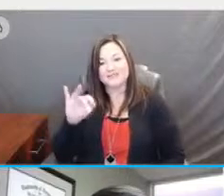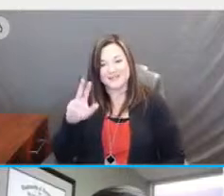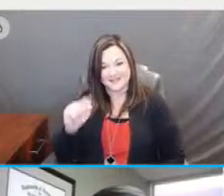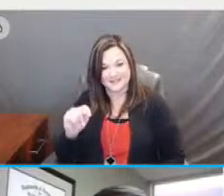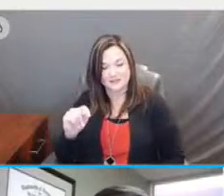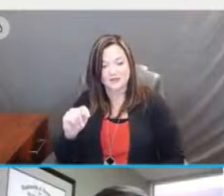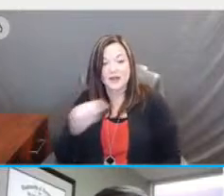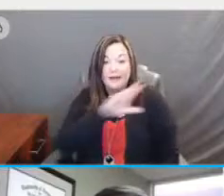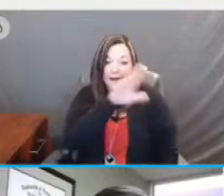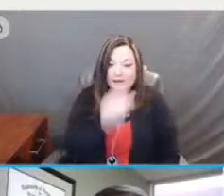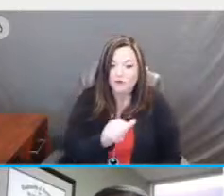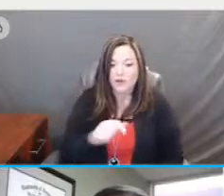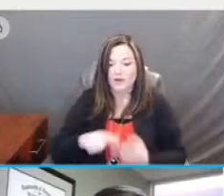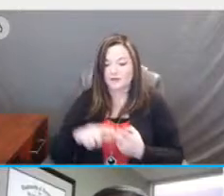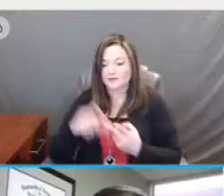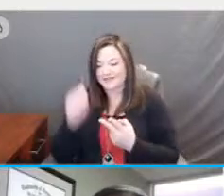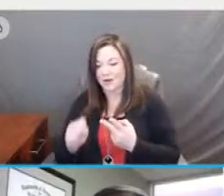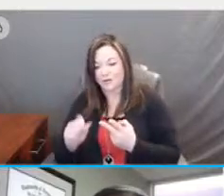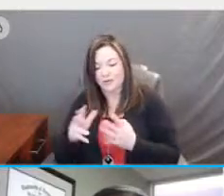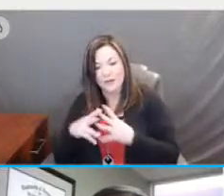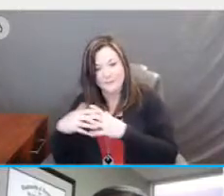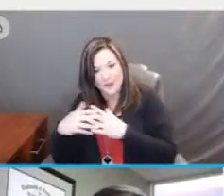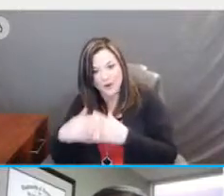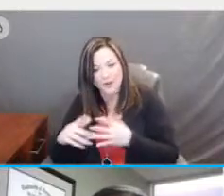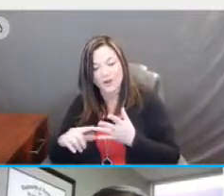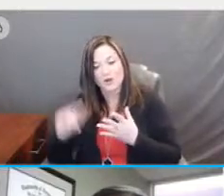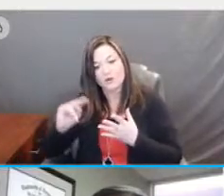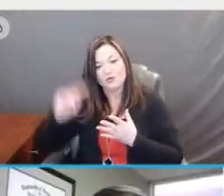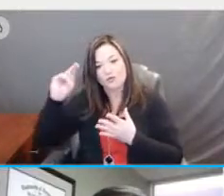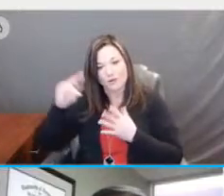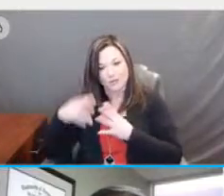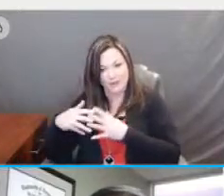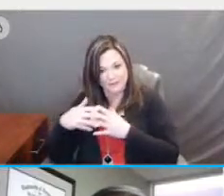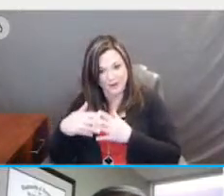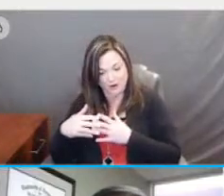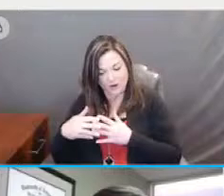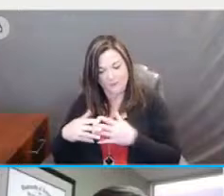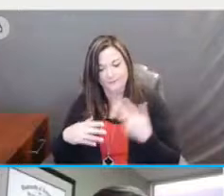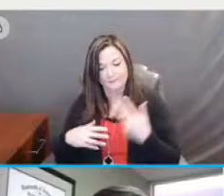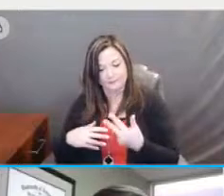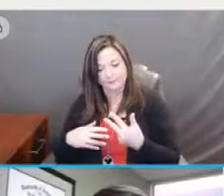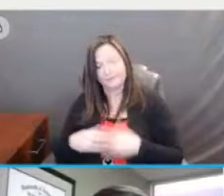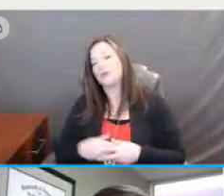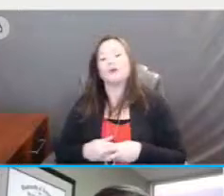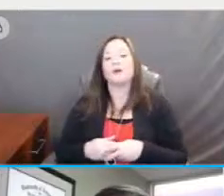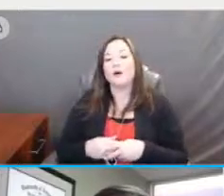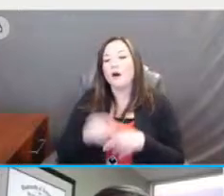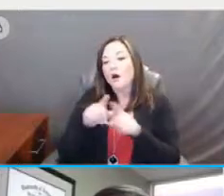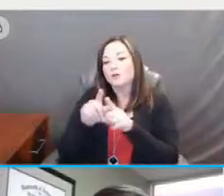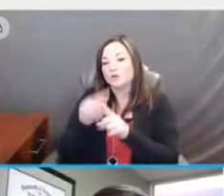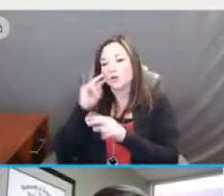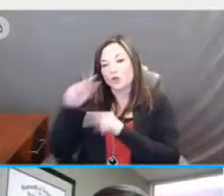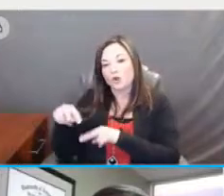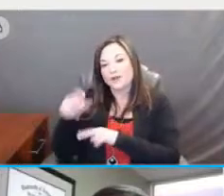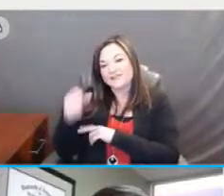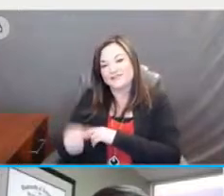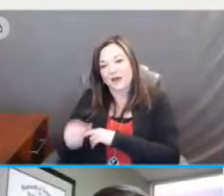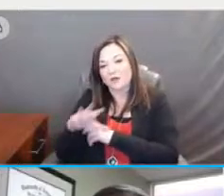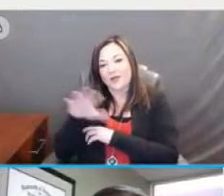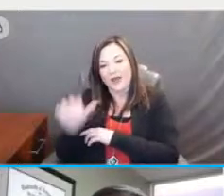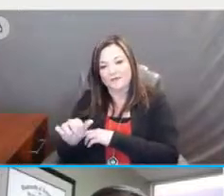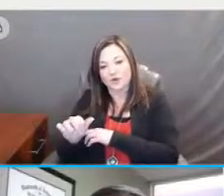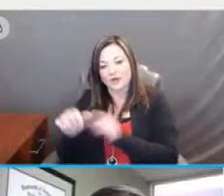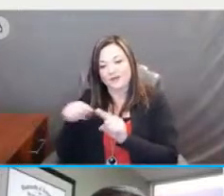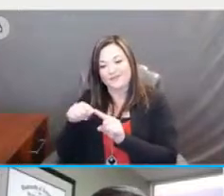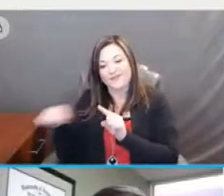America, and North America. And really also looking at the South Africa